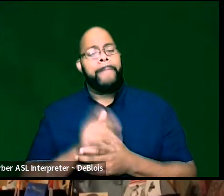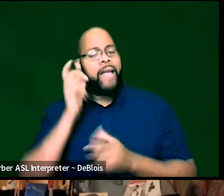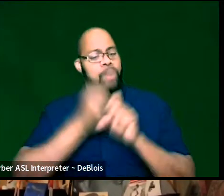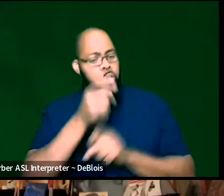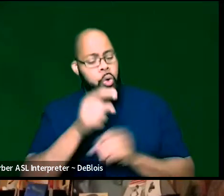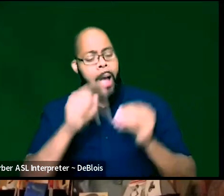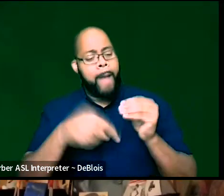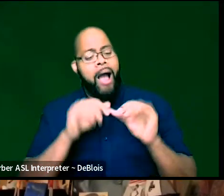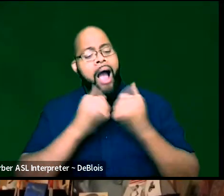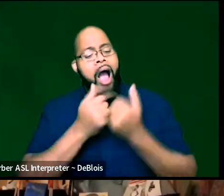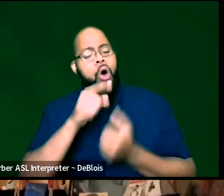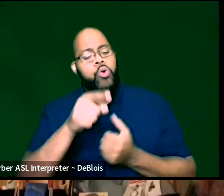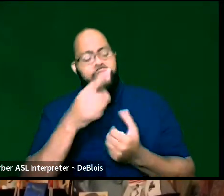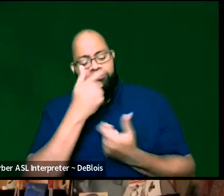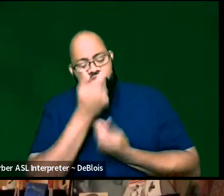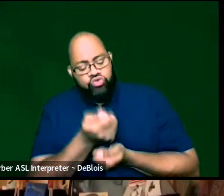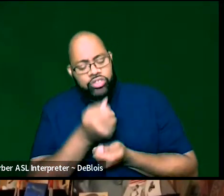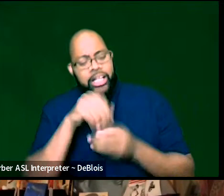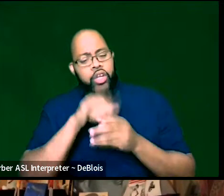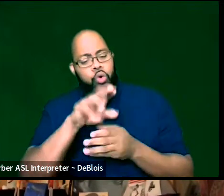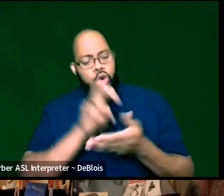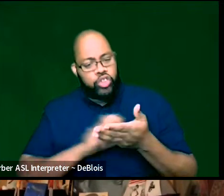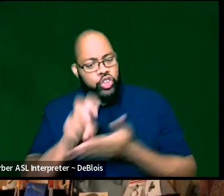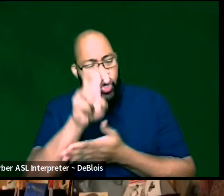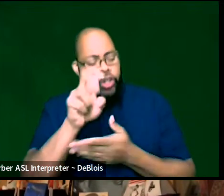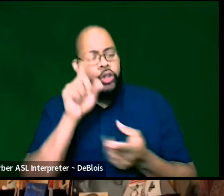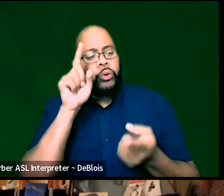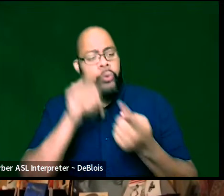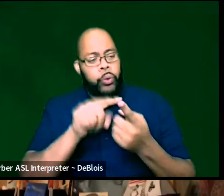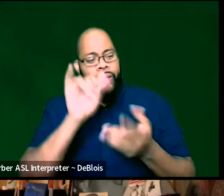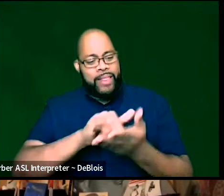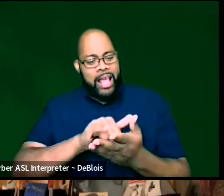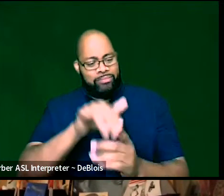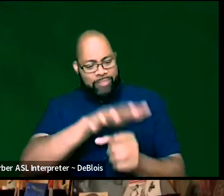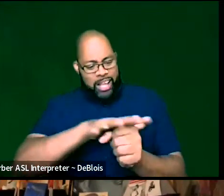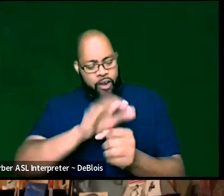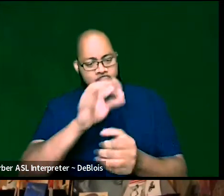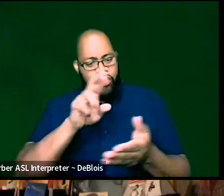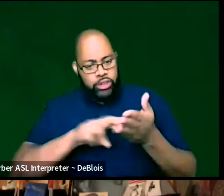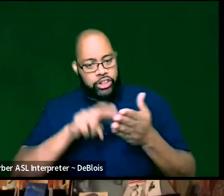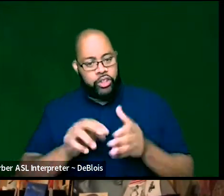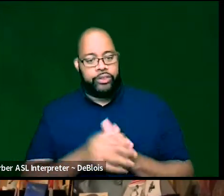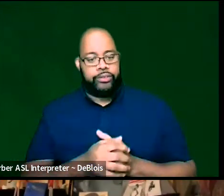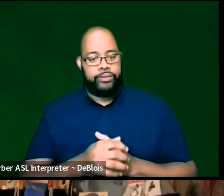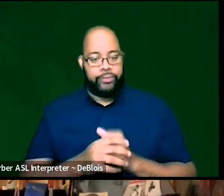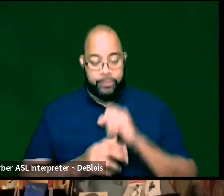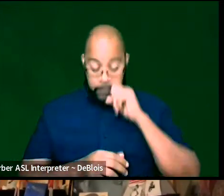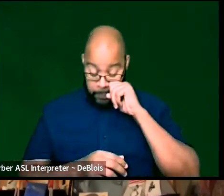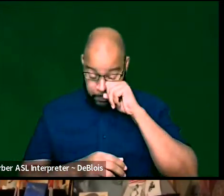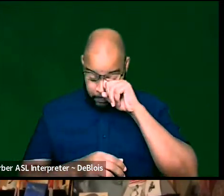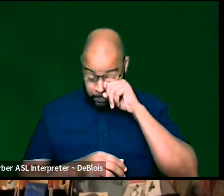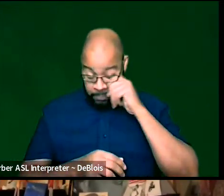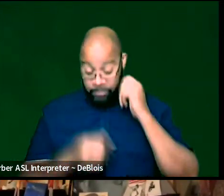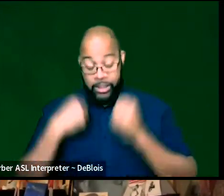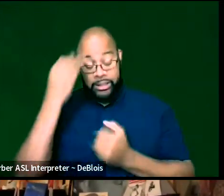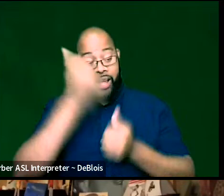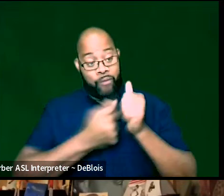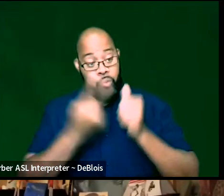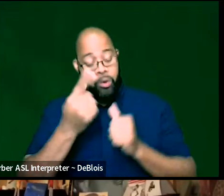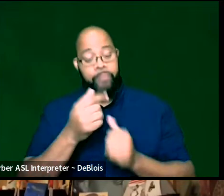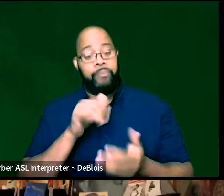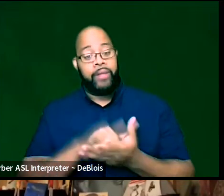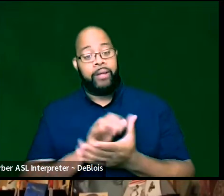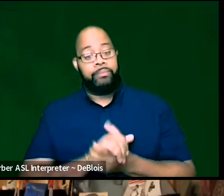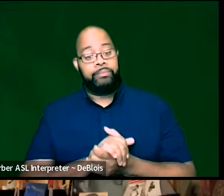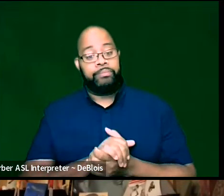you about how you got interested in your journey to that area of research. Yeah, well, I tell everyone